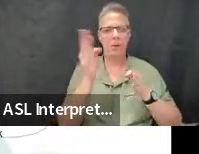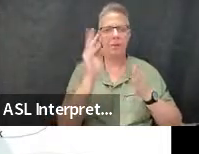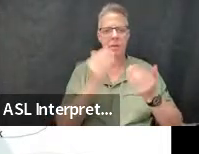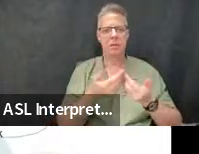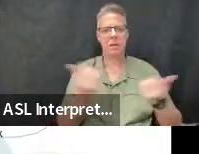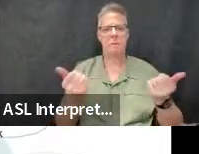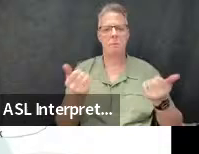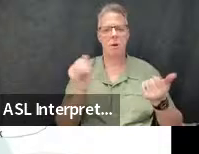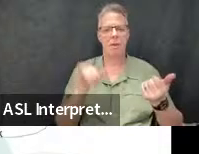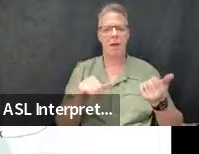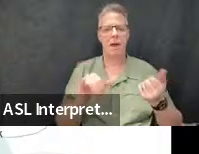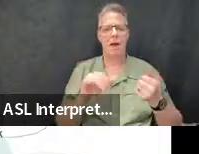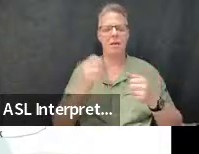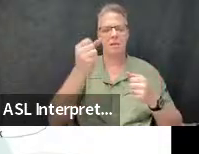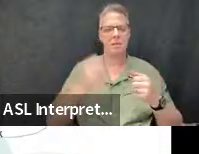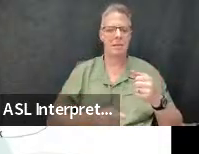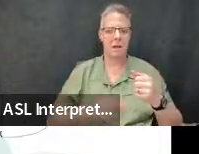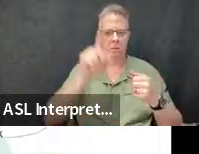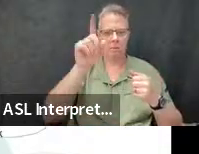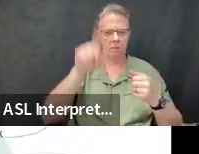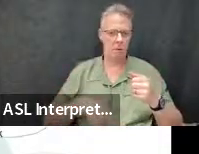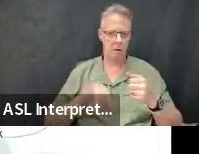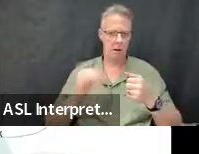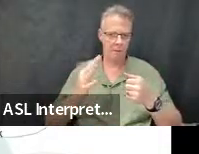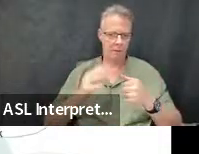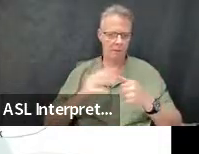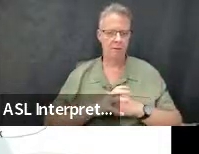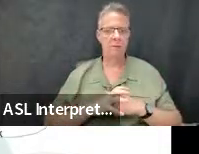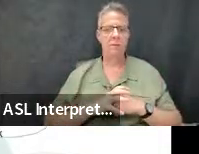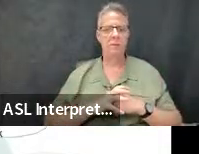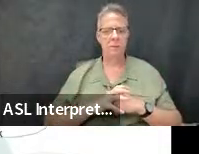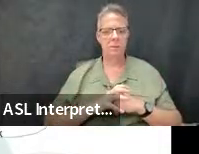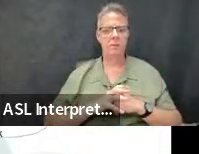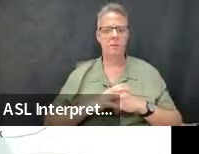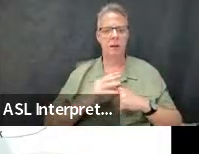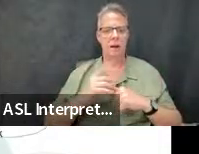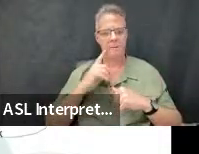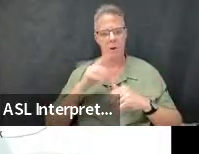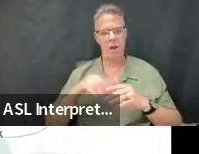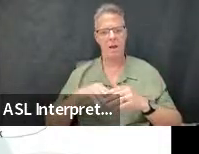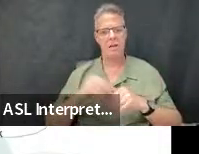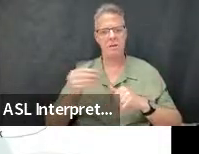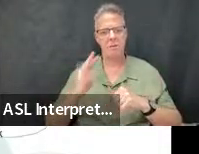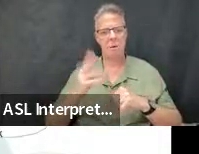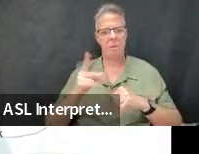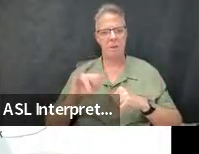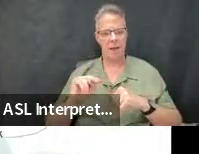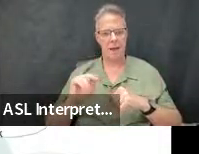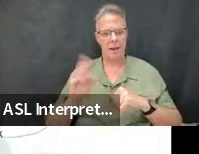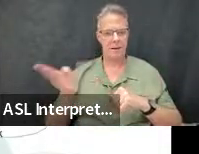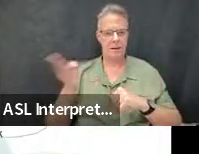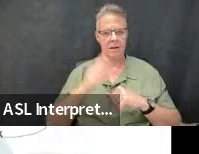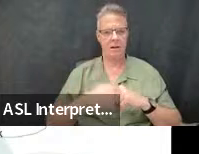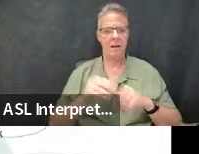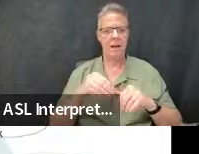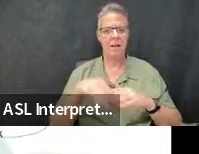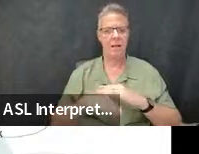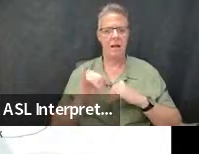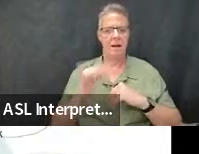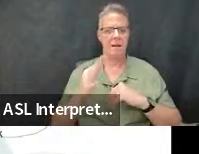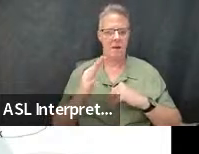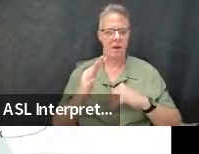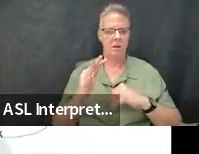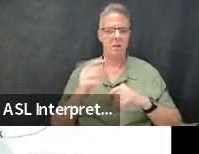the traffic coming southbound on I-5. Exiting 4th Plain, which is just off the screen, and also entering I-5